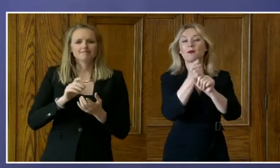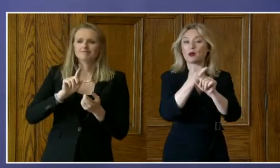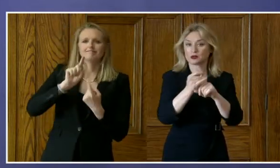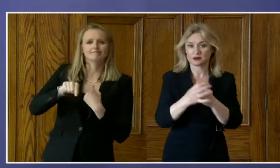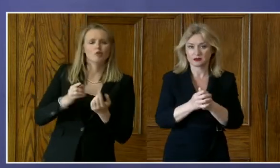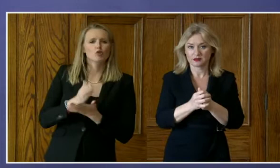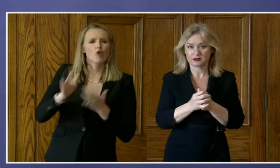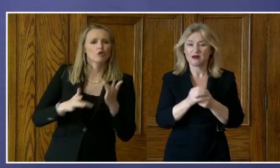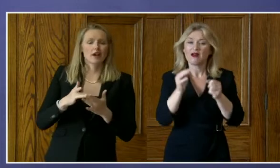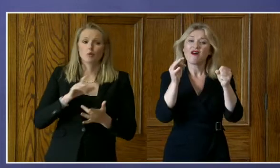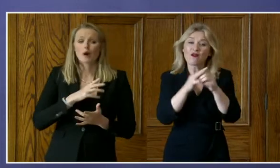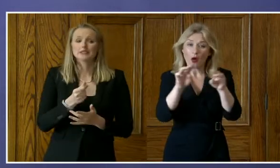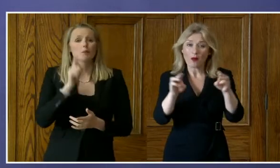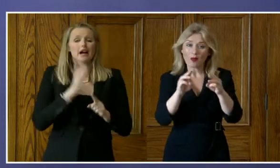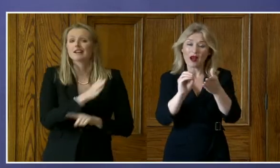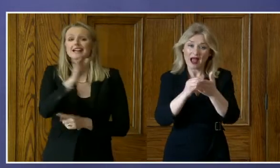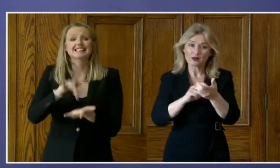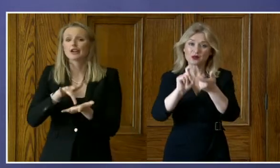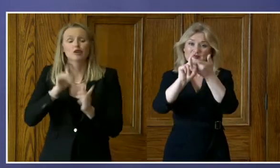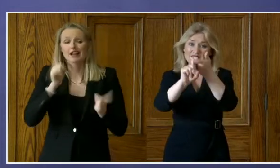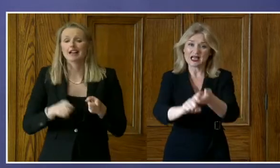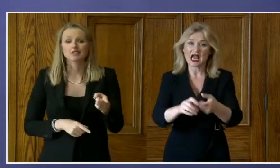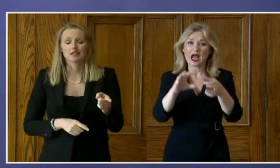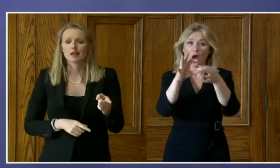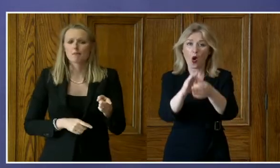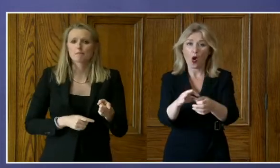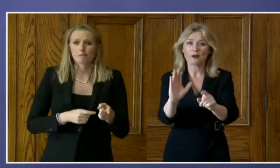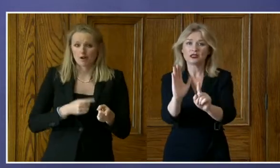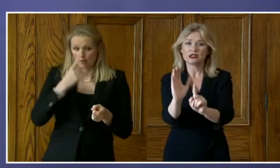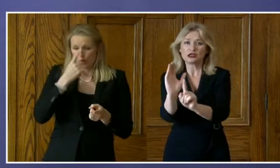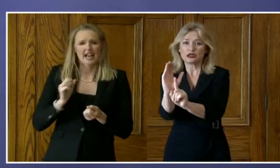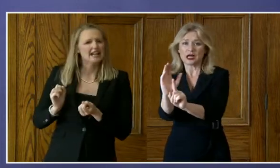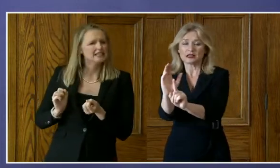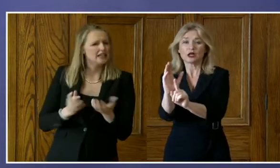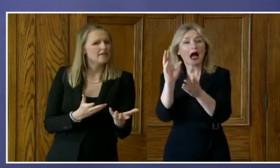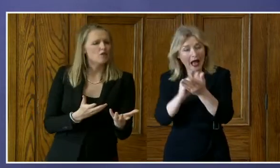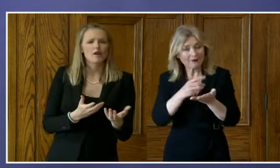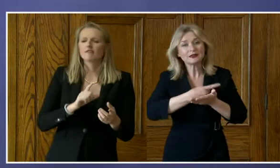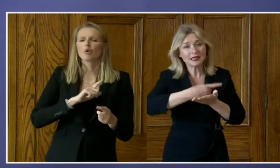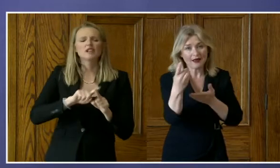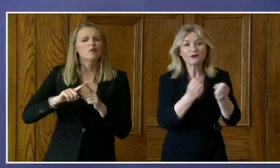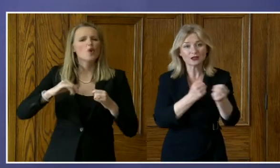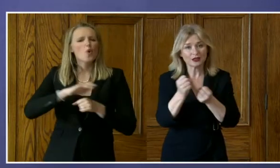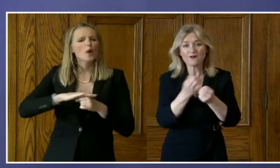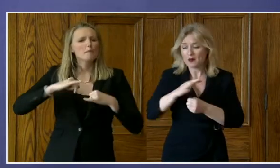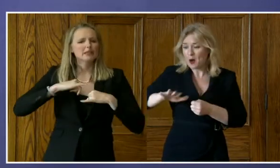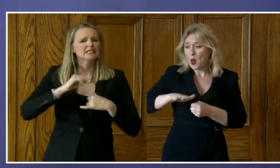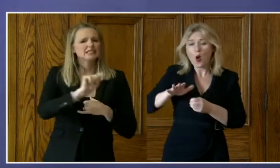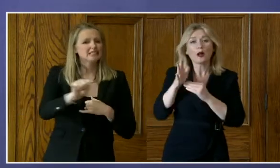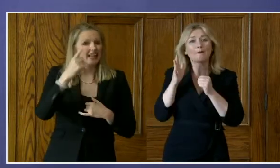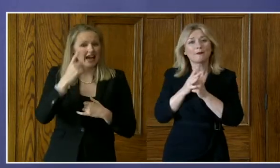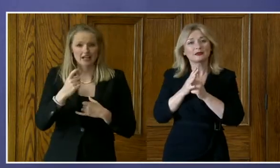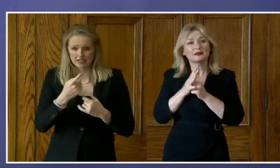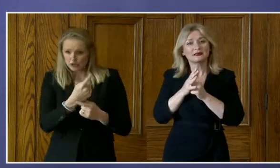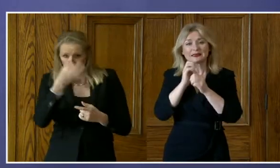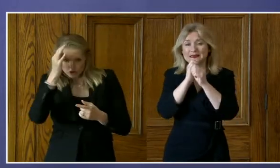for people who cannot leave their homes, a delivery service is available from a range of local businesses, and we have arrangements in place in each